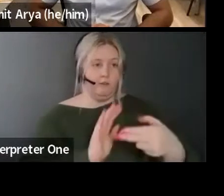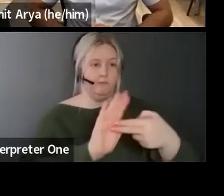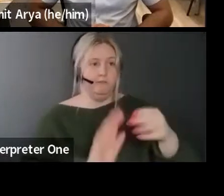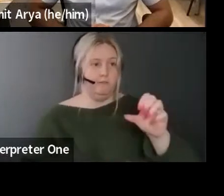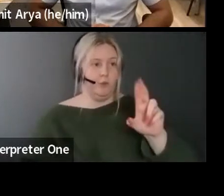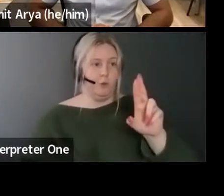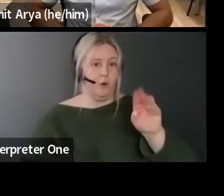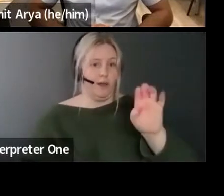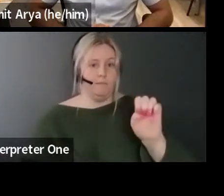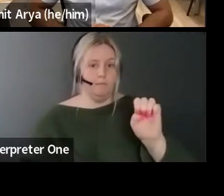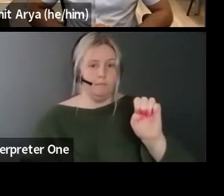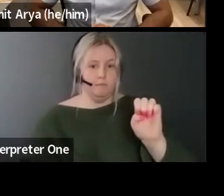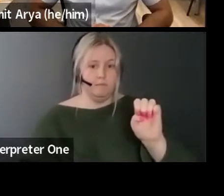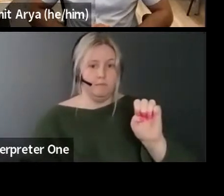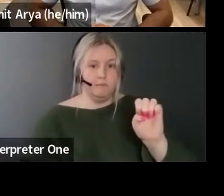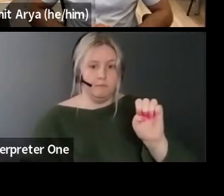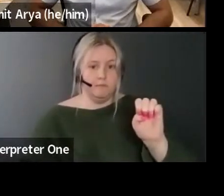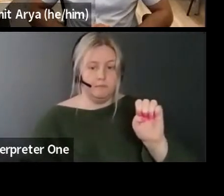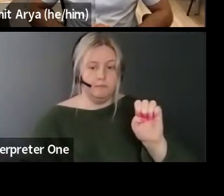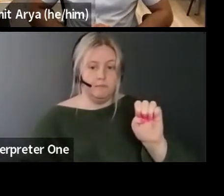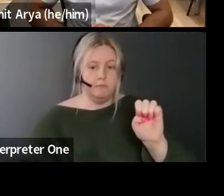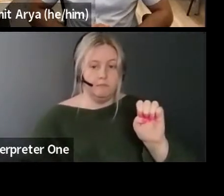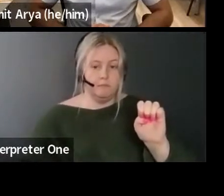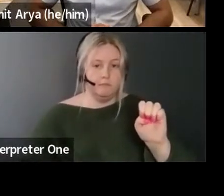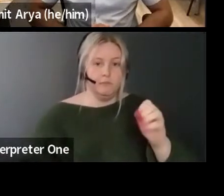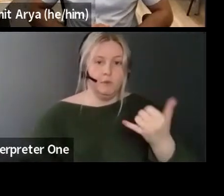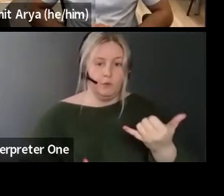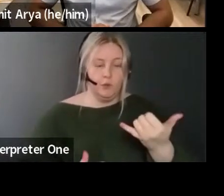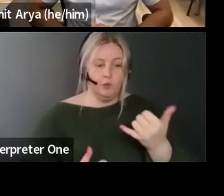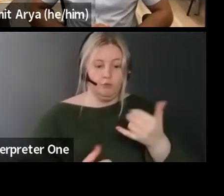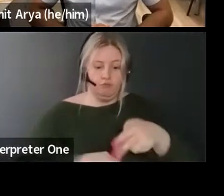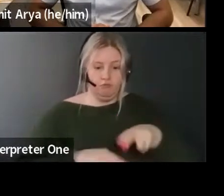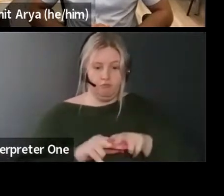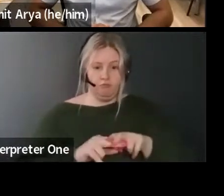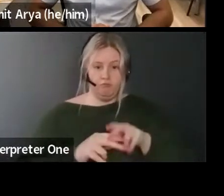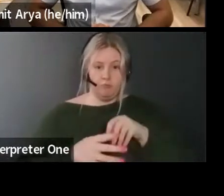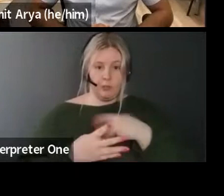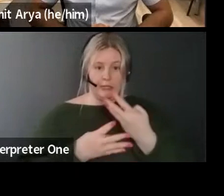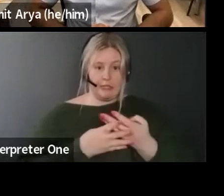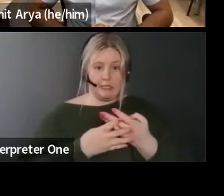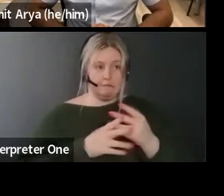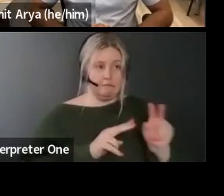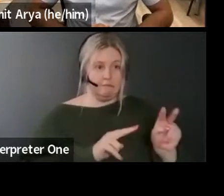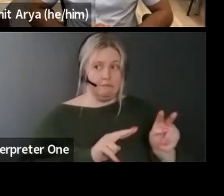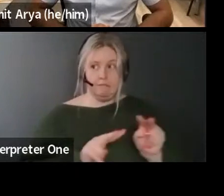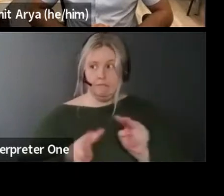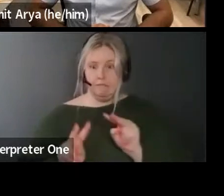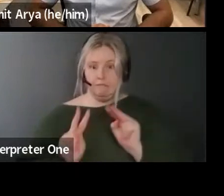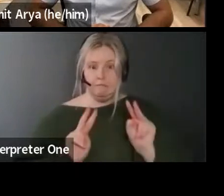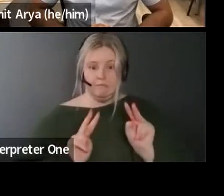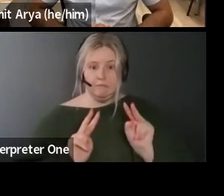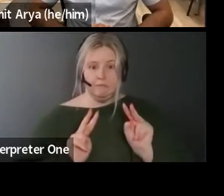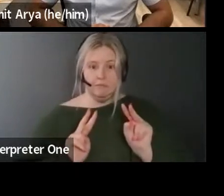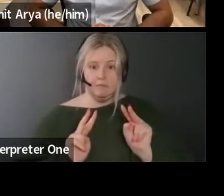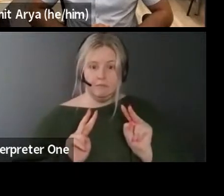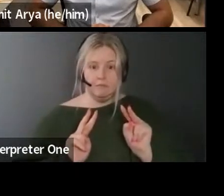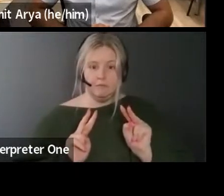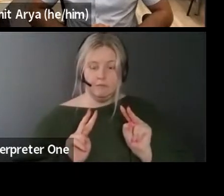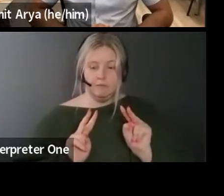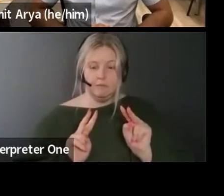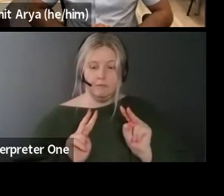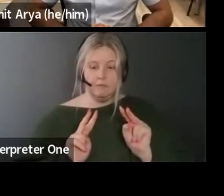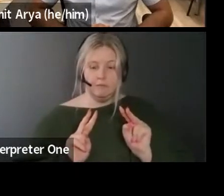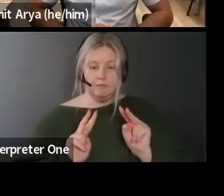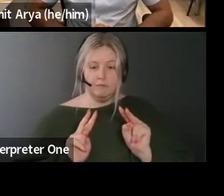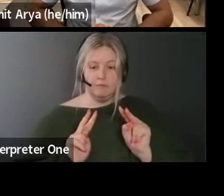is what it is, because when you look around you in prison, even the most hardened, tough, like